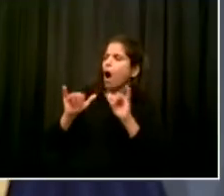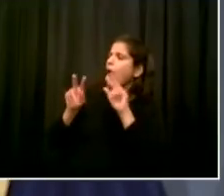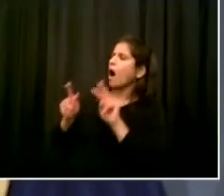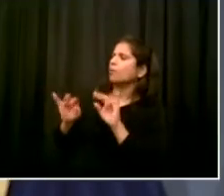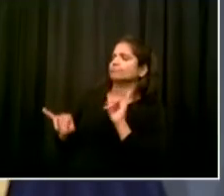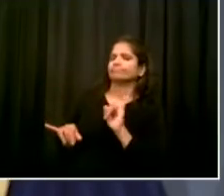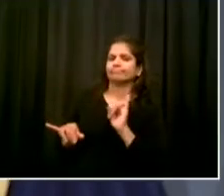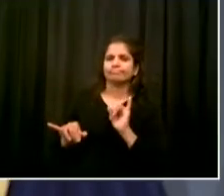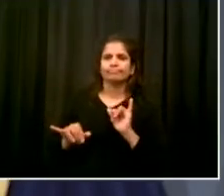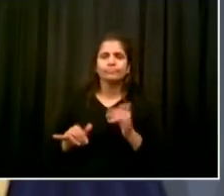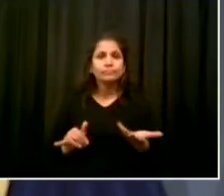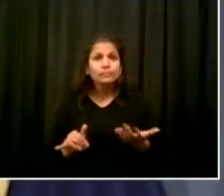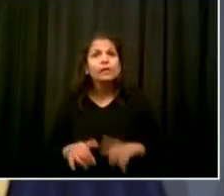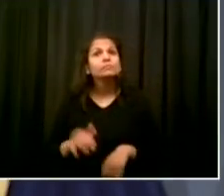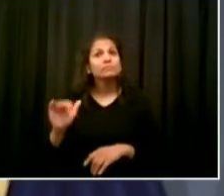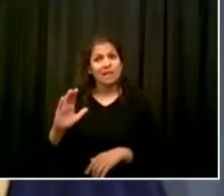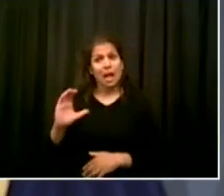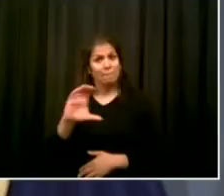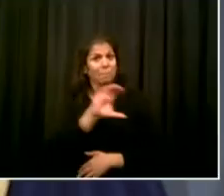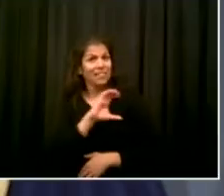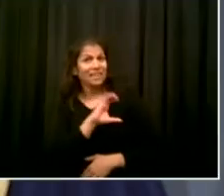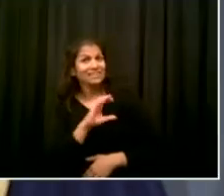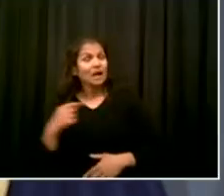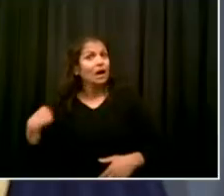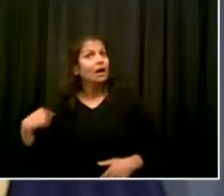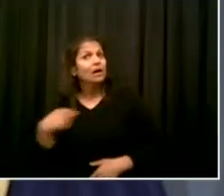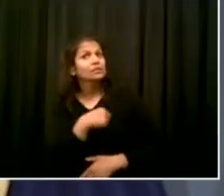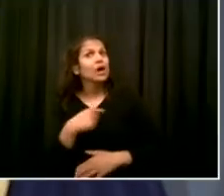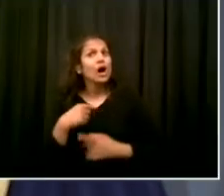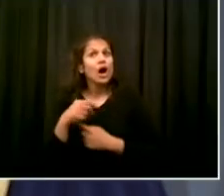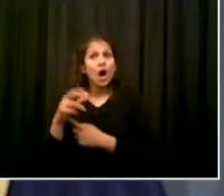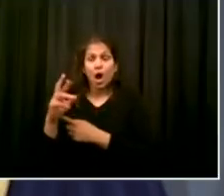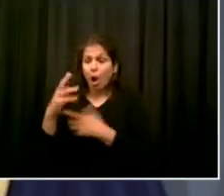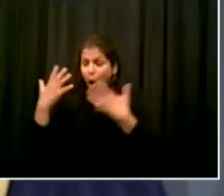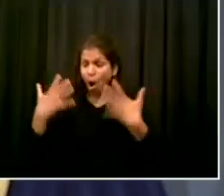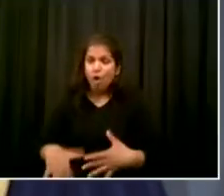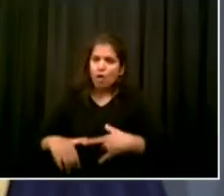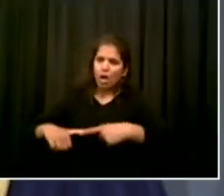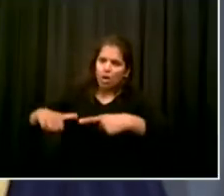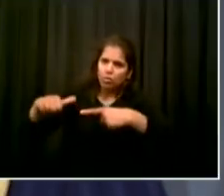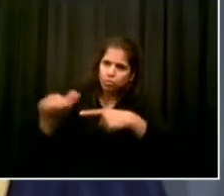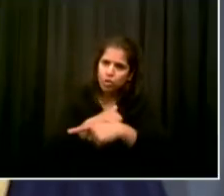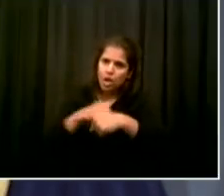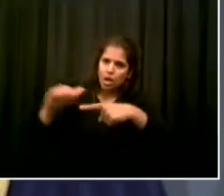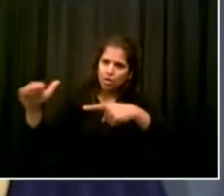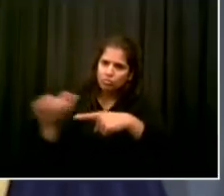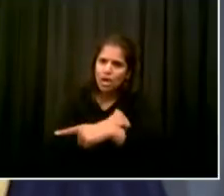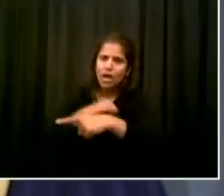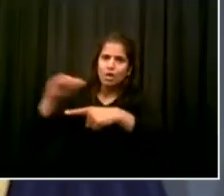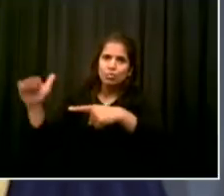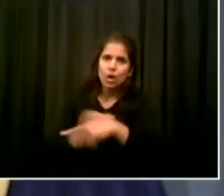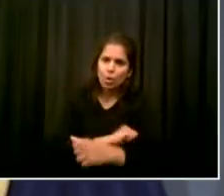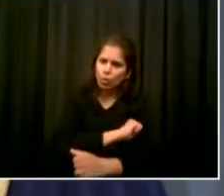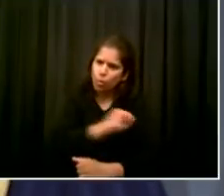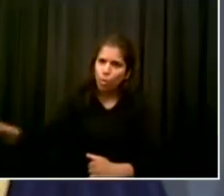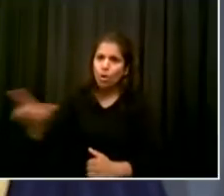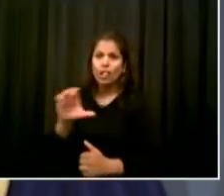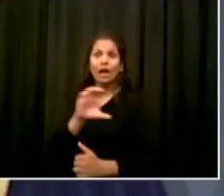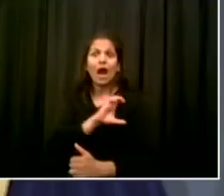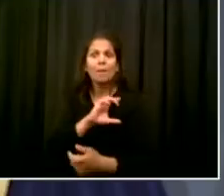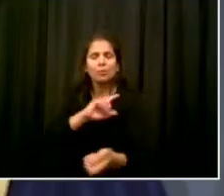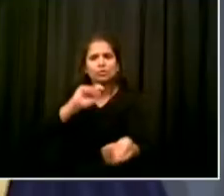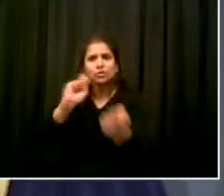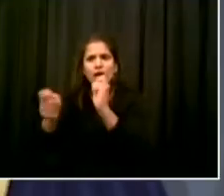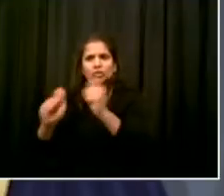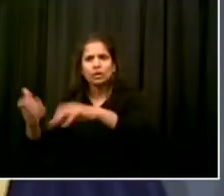say 180,000 fewer arrests in 2019 compared to last year, the Bloomberg administration. I keep pointing to that